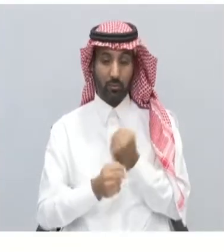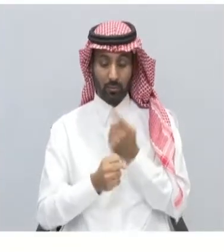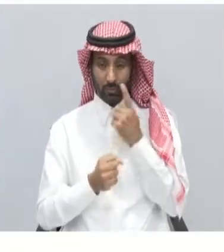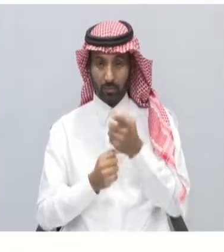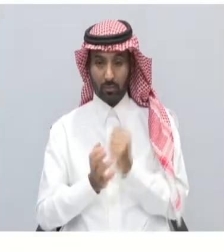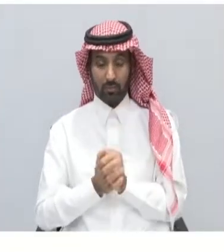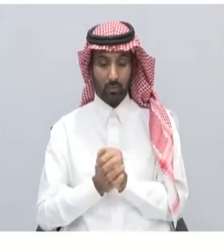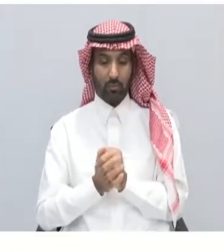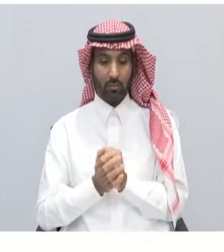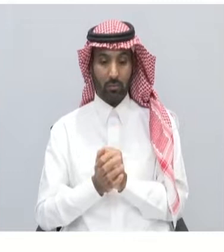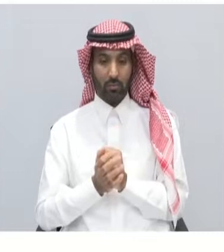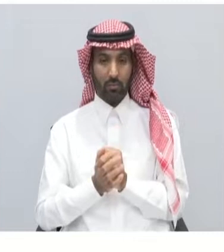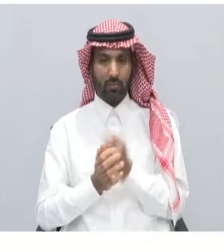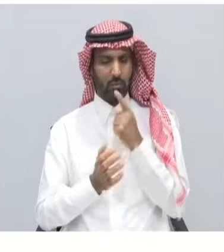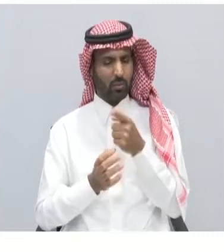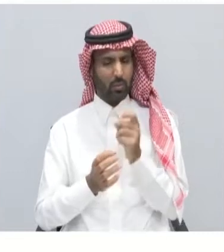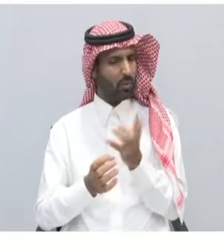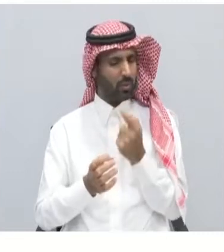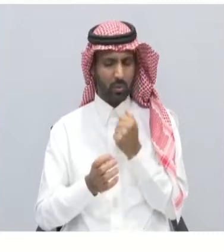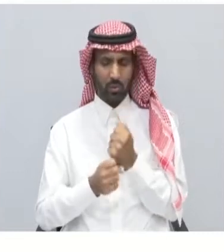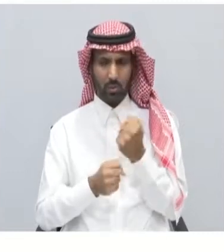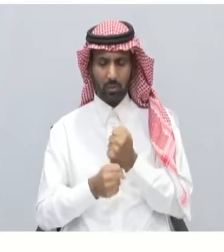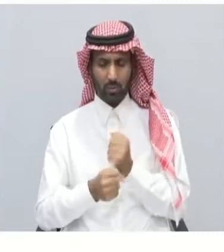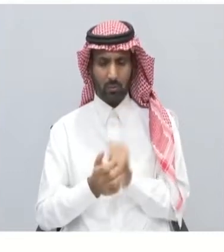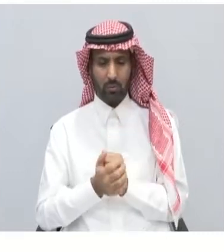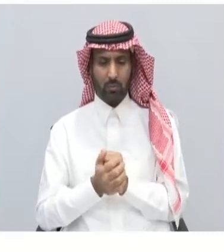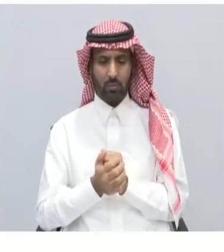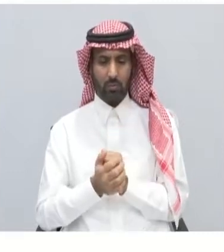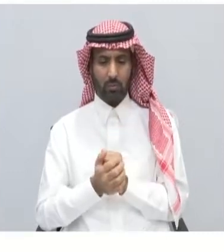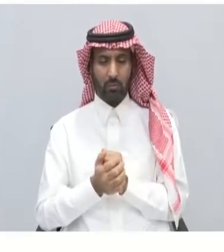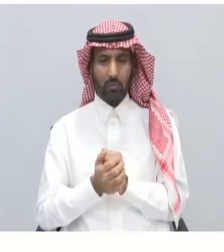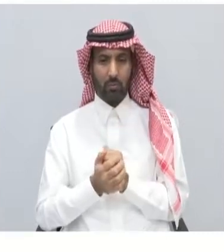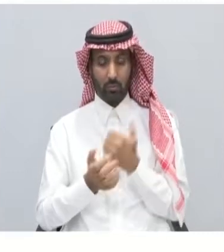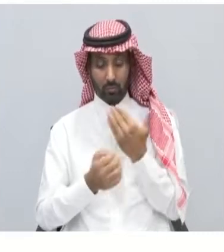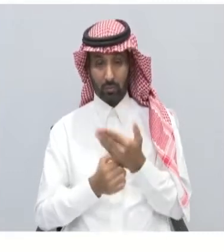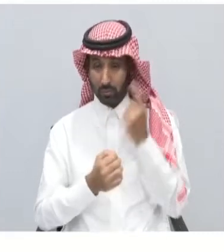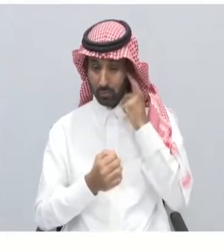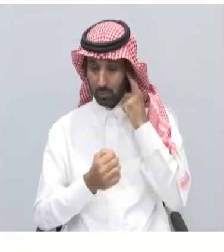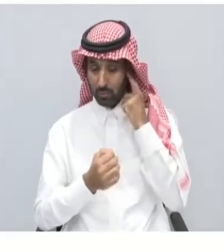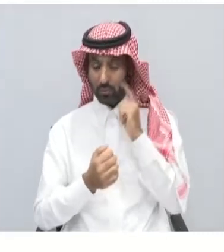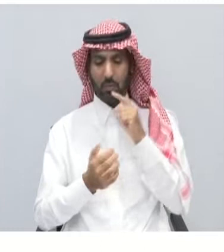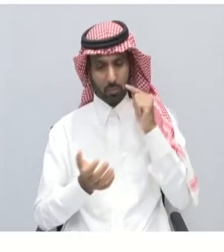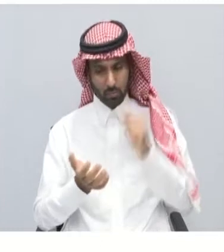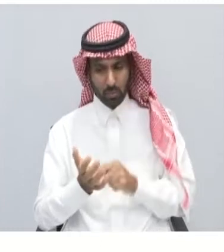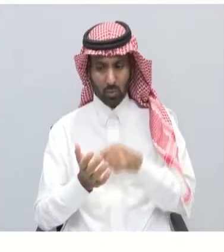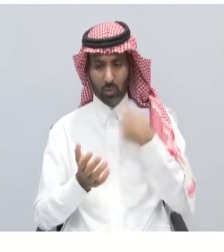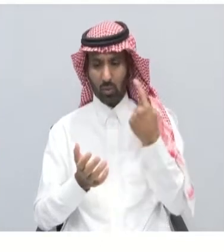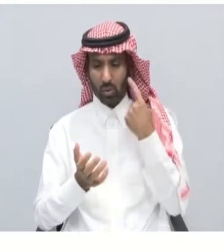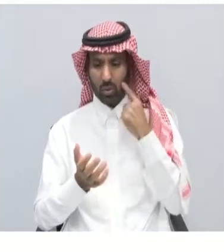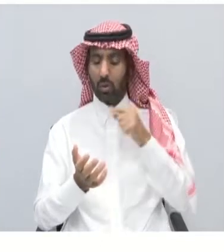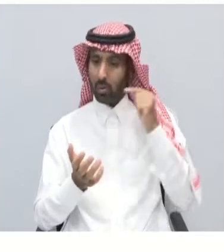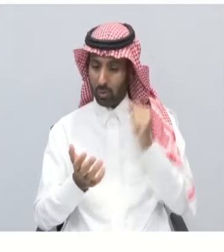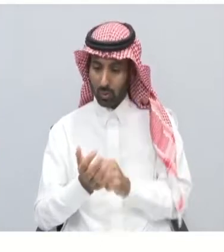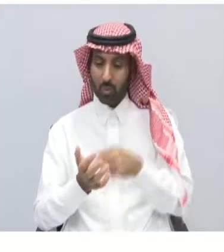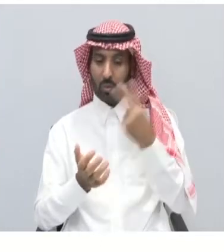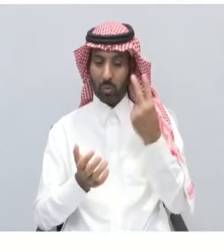picture? He is, what do you think he is doing? And we can hear, press 1-4, press